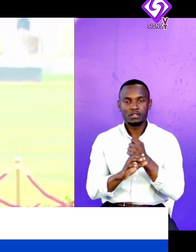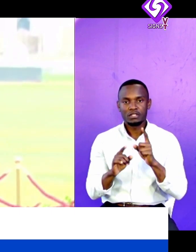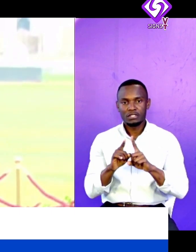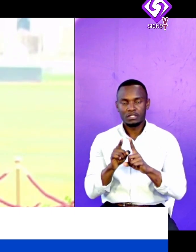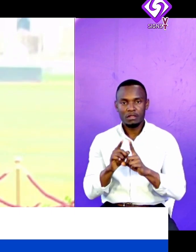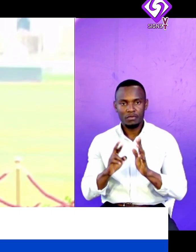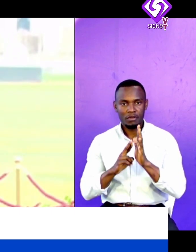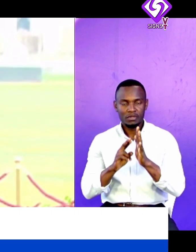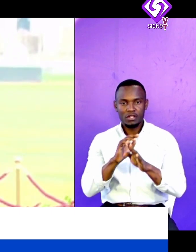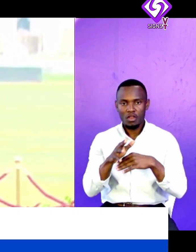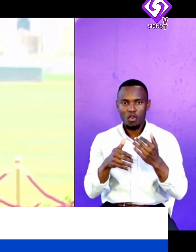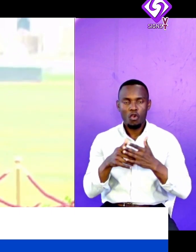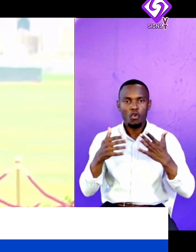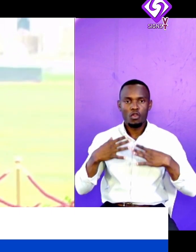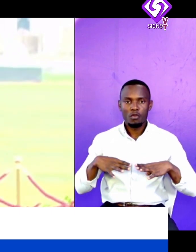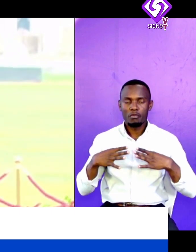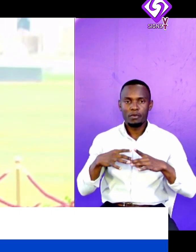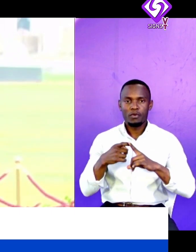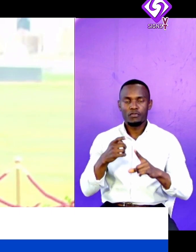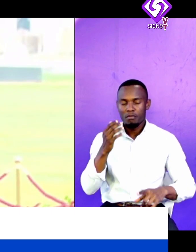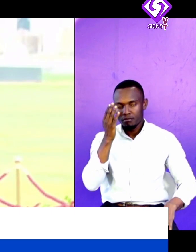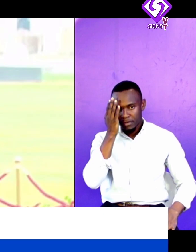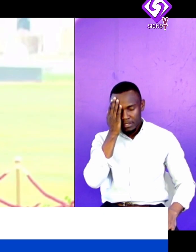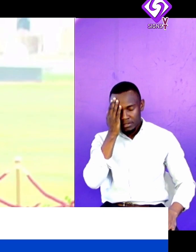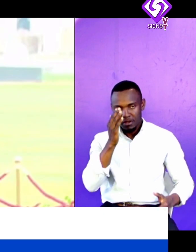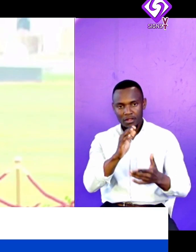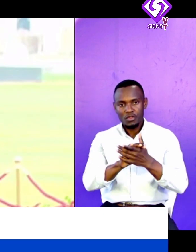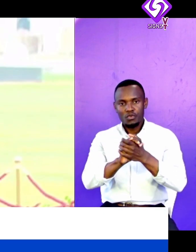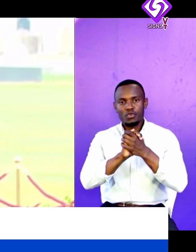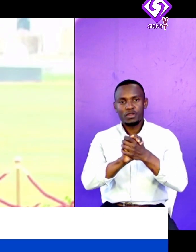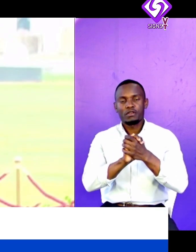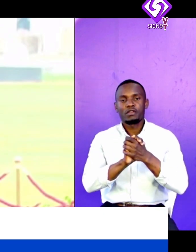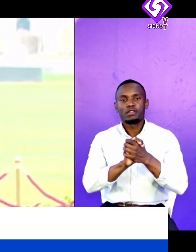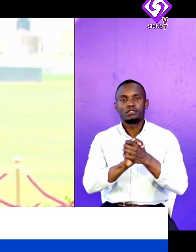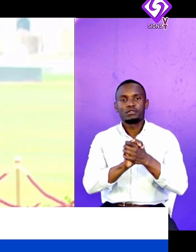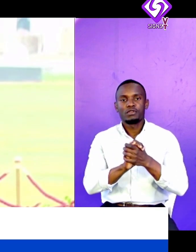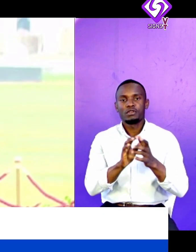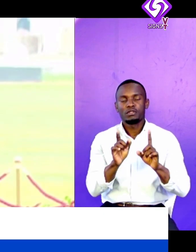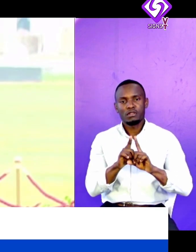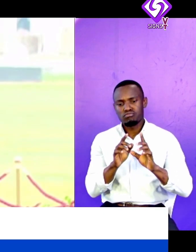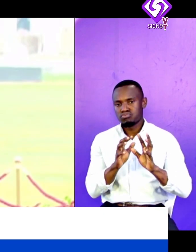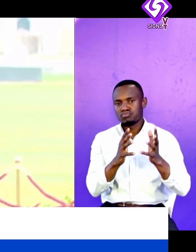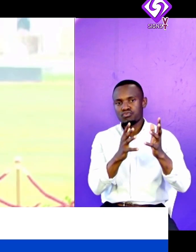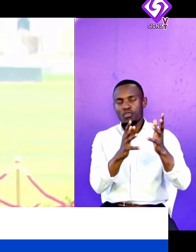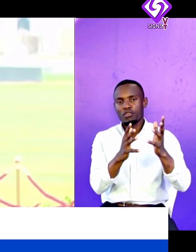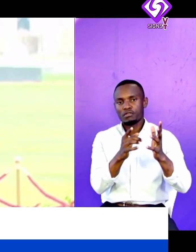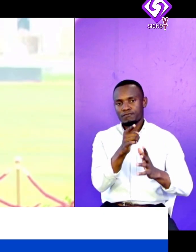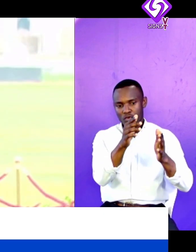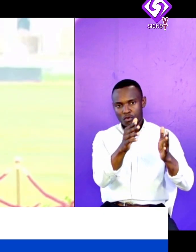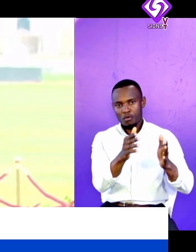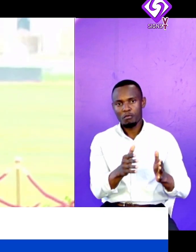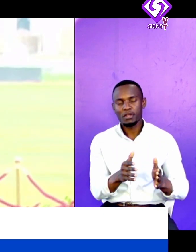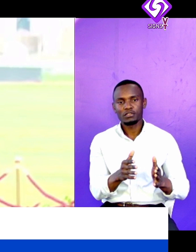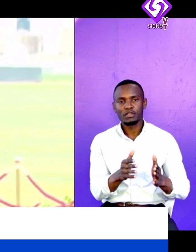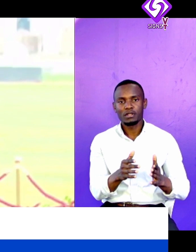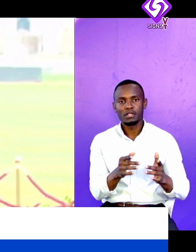behalf of the people of the State of Israel, our warmest greetings and heartfelt compliments to you personally, and for